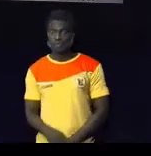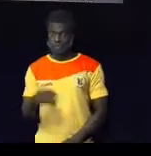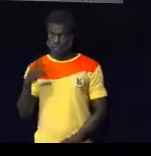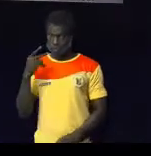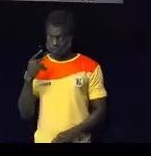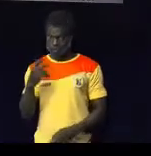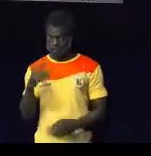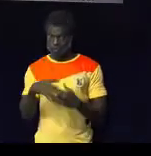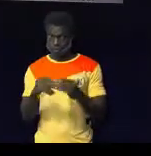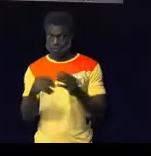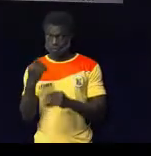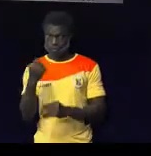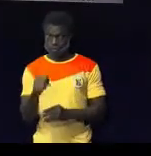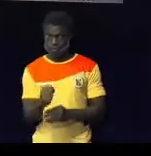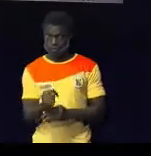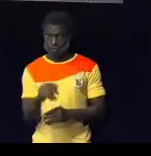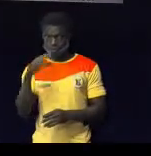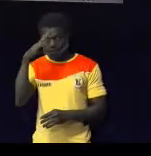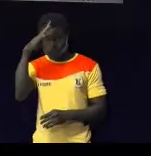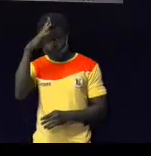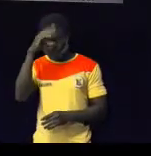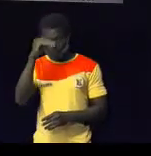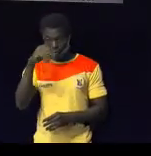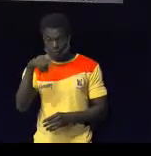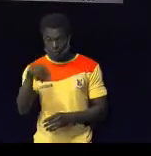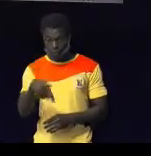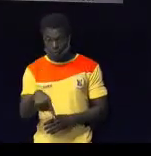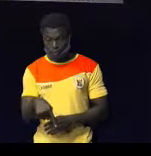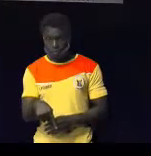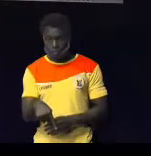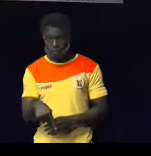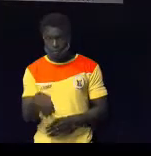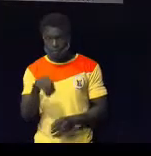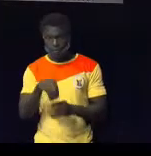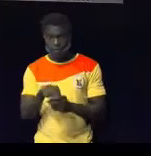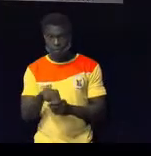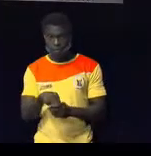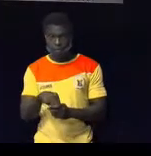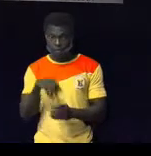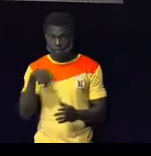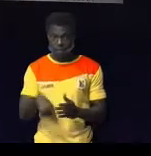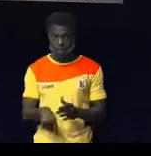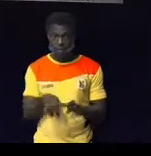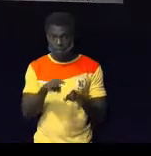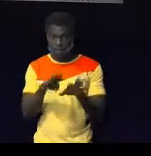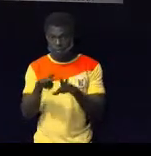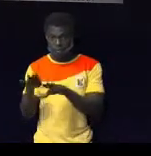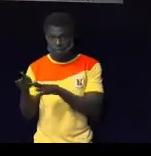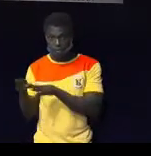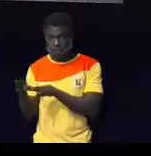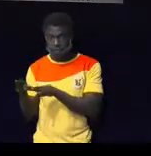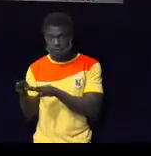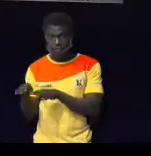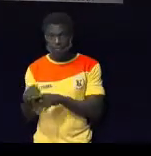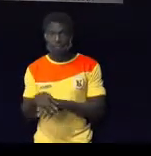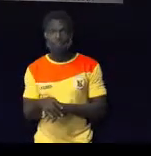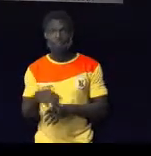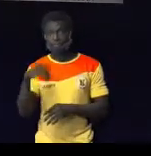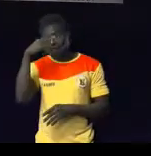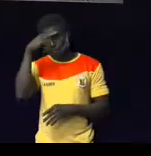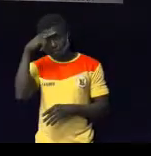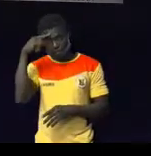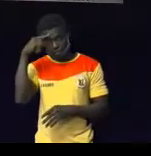Look at the sentence. The boy drowned in the deep river. The boy drowned in the deep